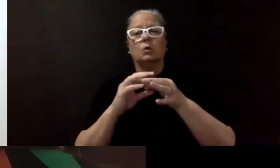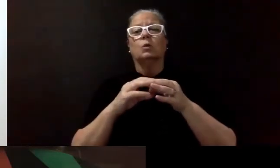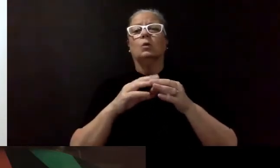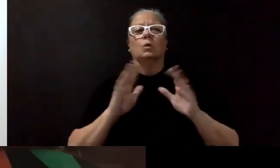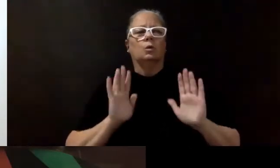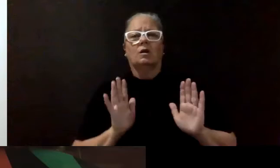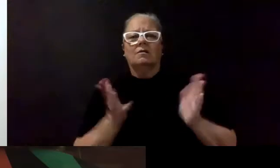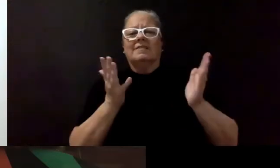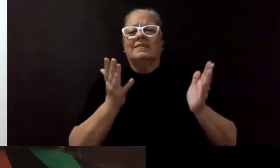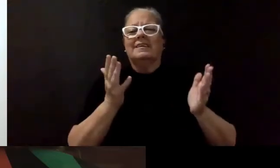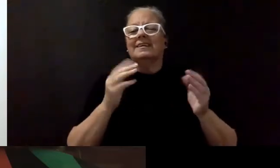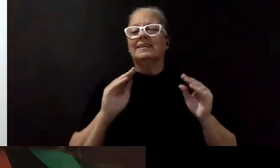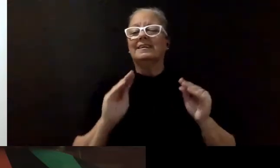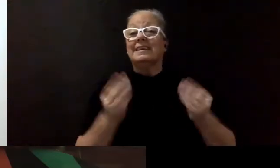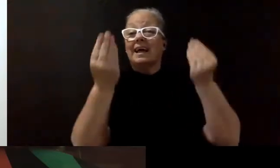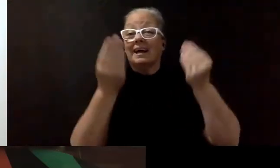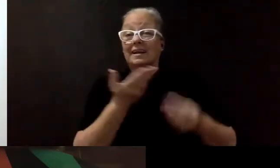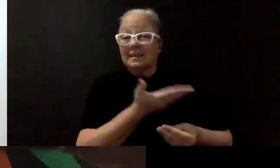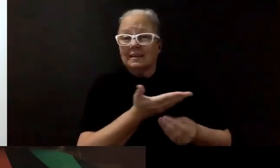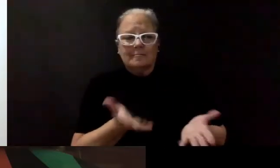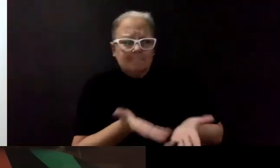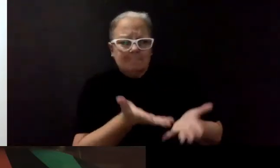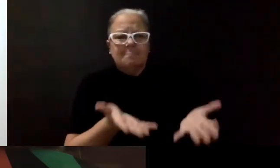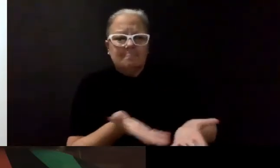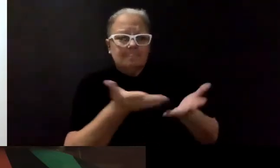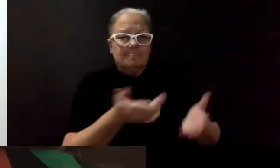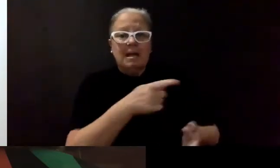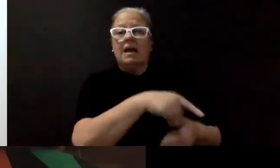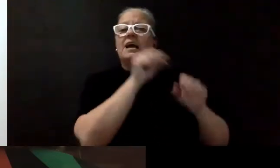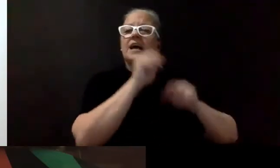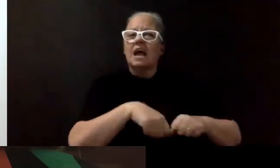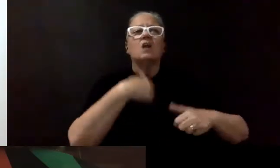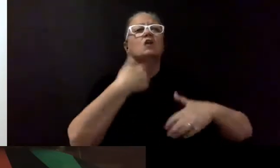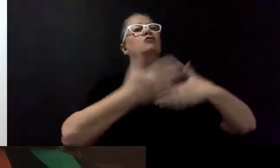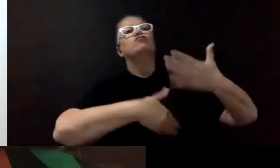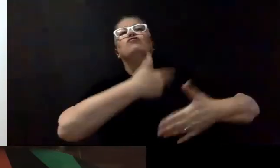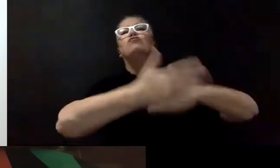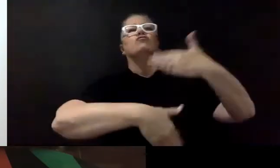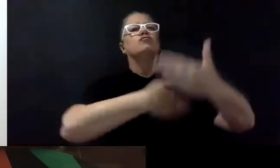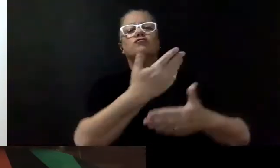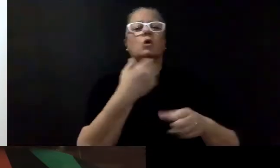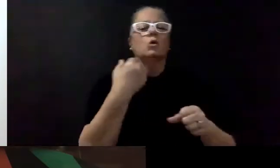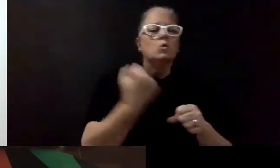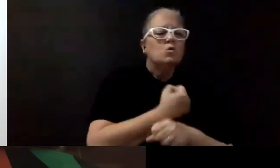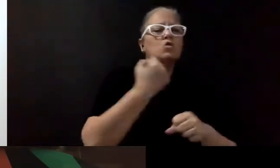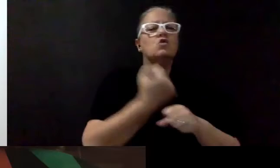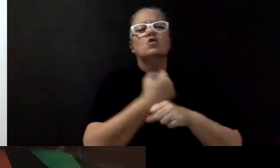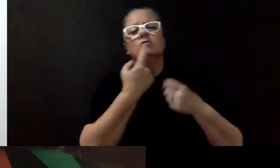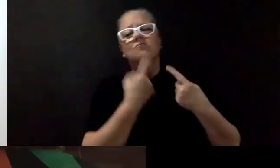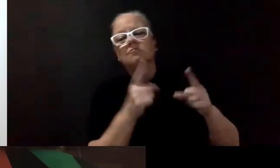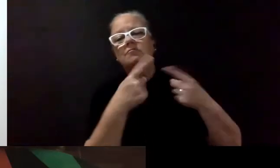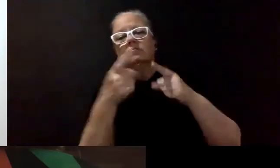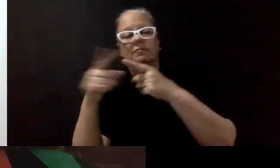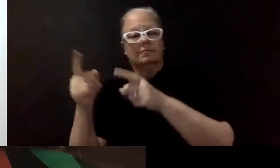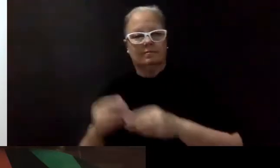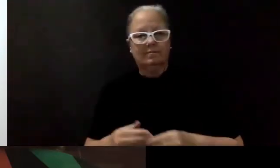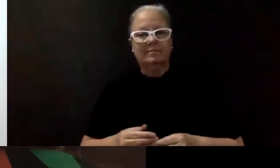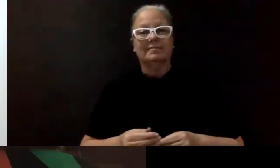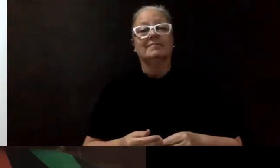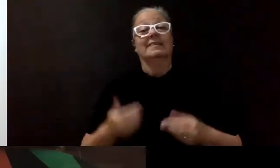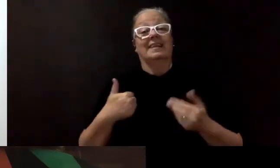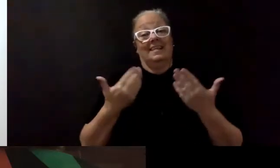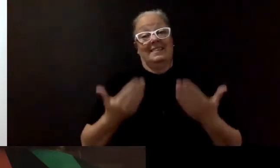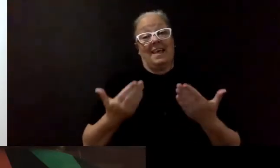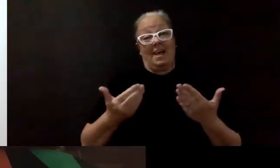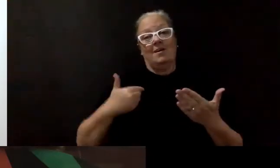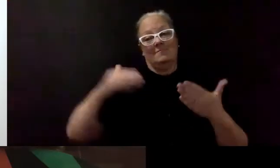to showcase and optimize their capabilities. Without further ado, I shall introduce our